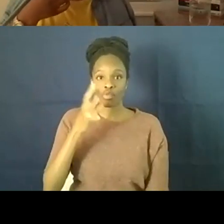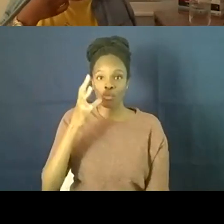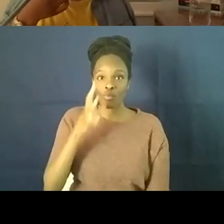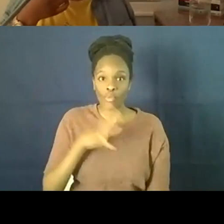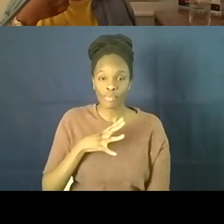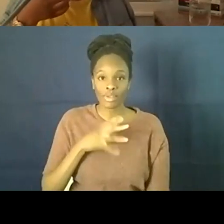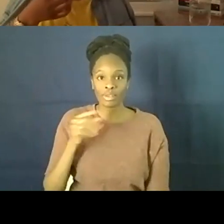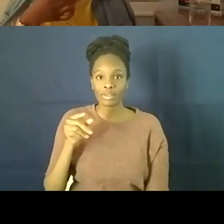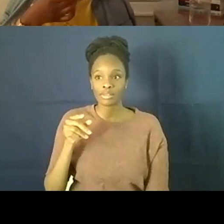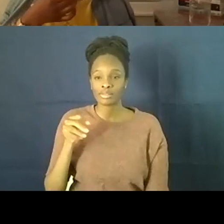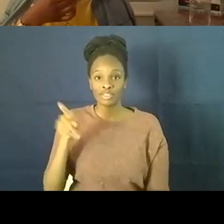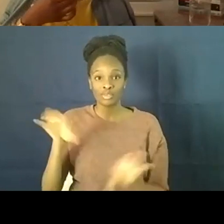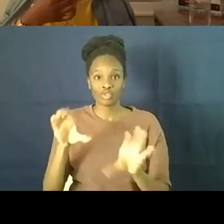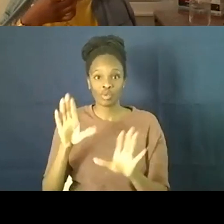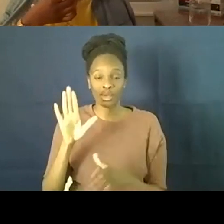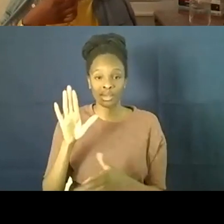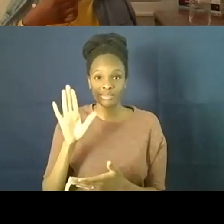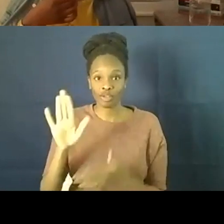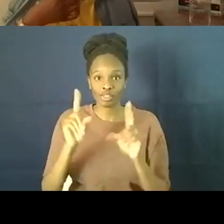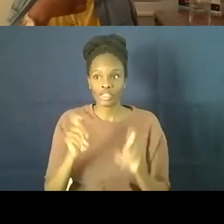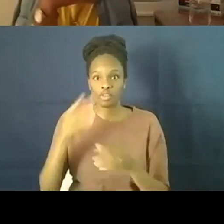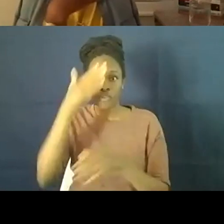me forgot to give me the result.